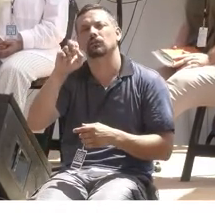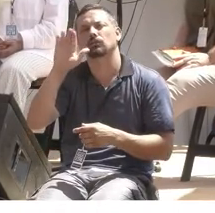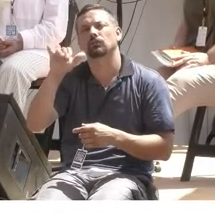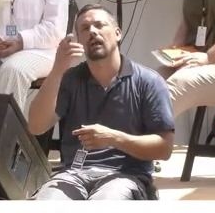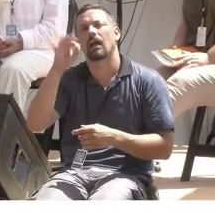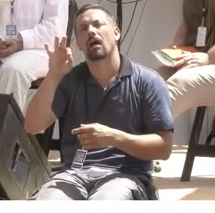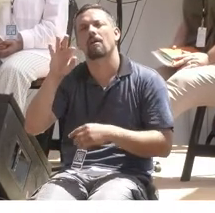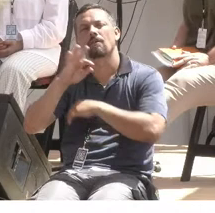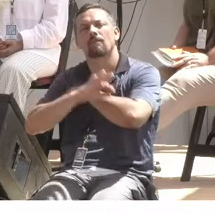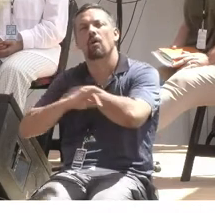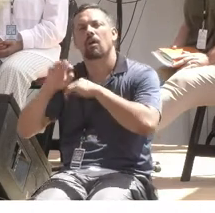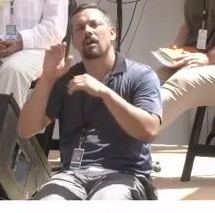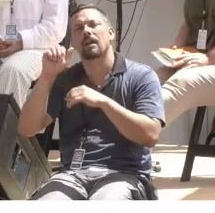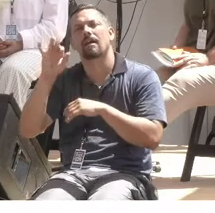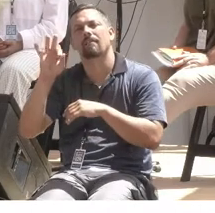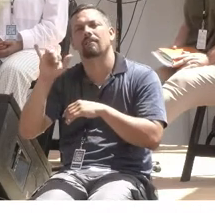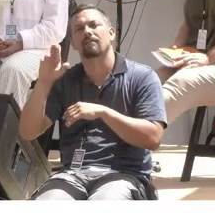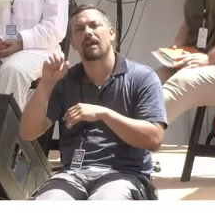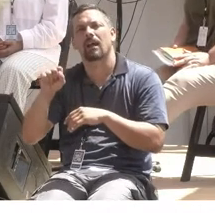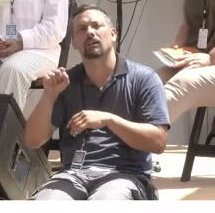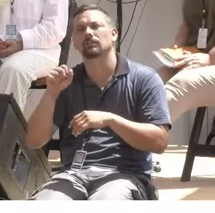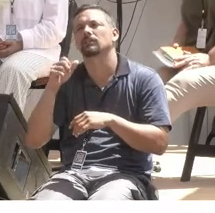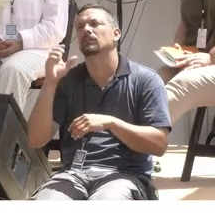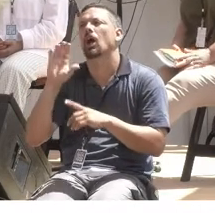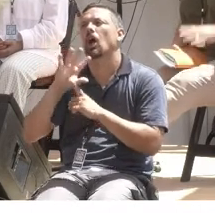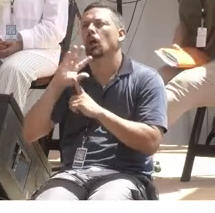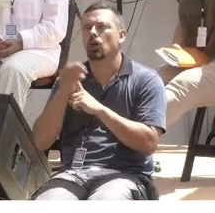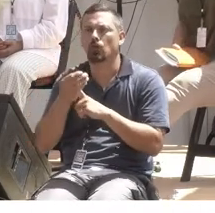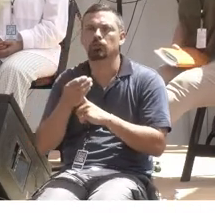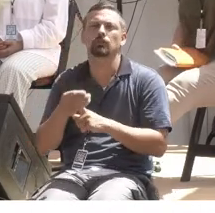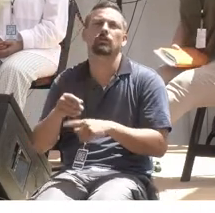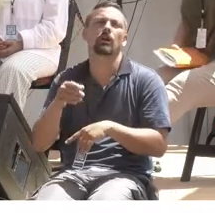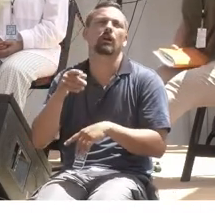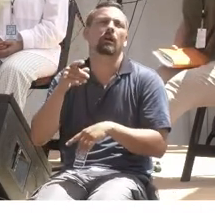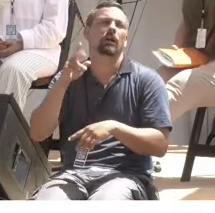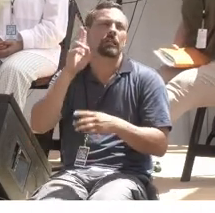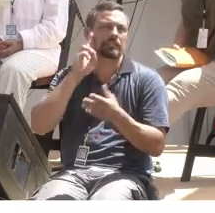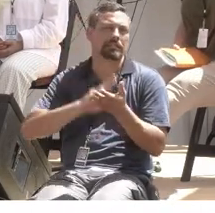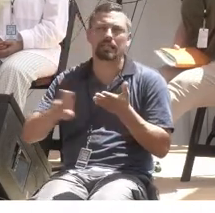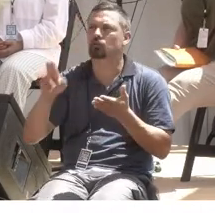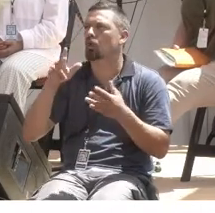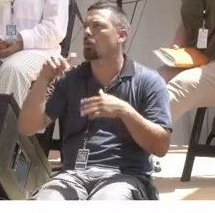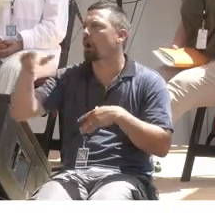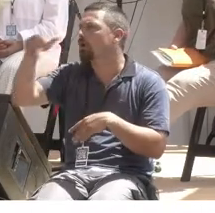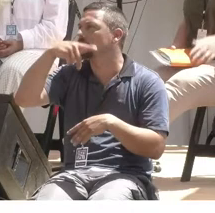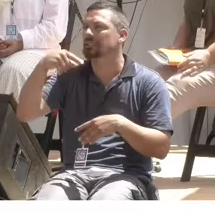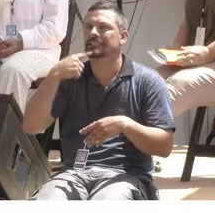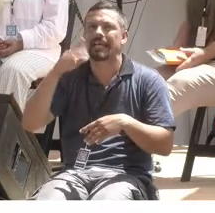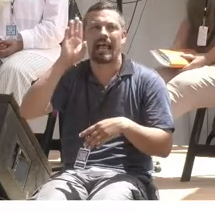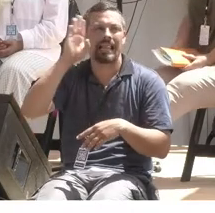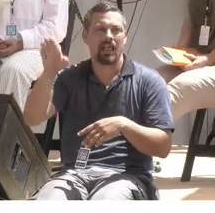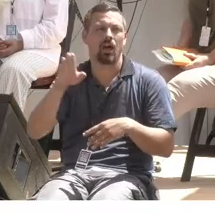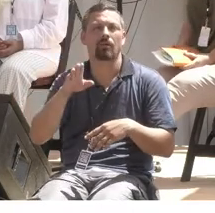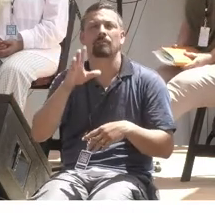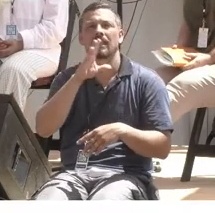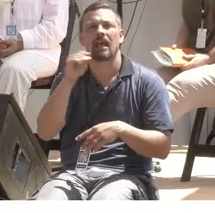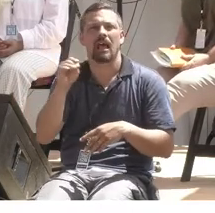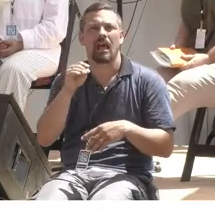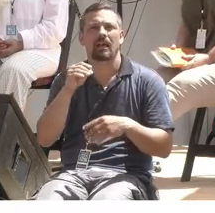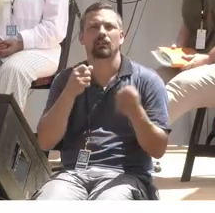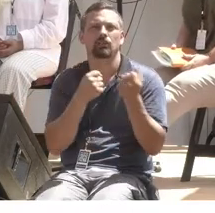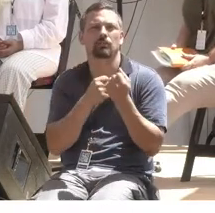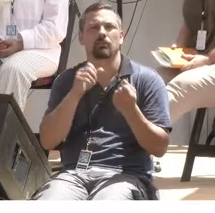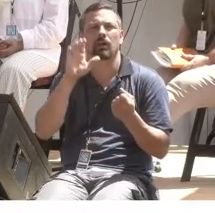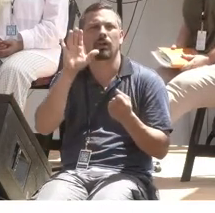International Cooperation, the UAE Ministry of Culture. The Undersecretary is walking around, so say hello to him. And of course, it's supported